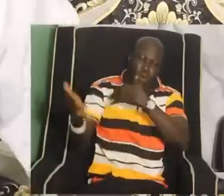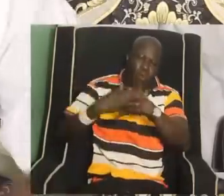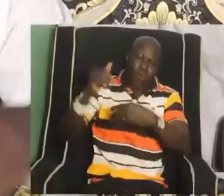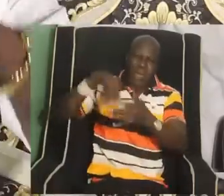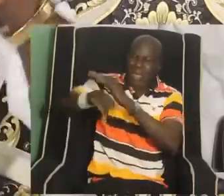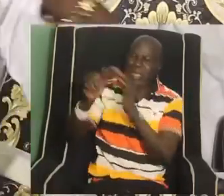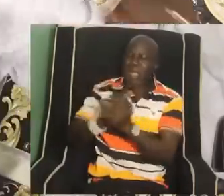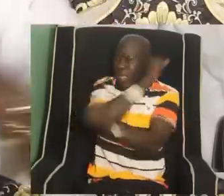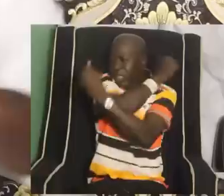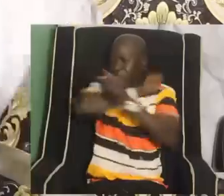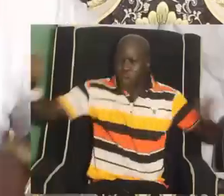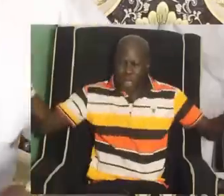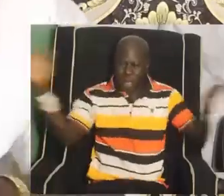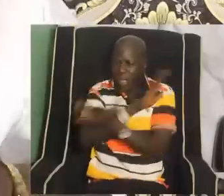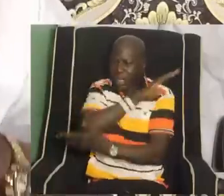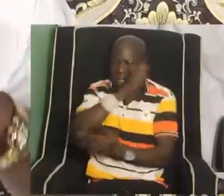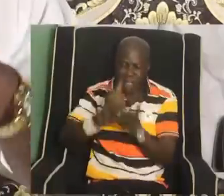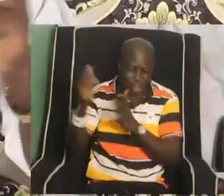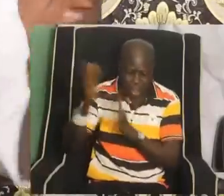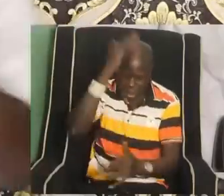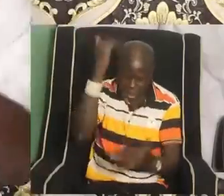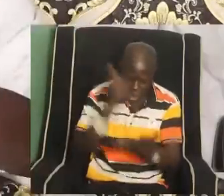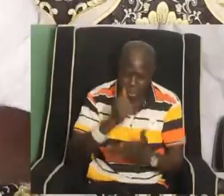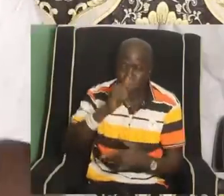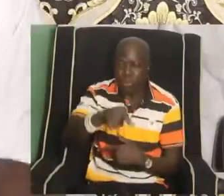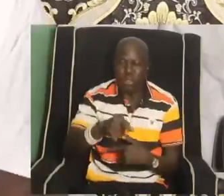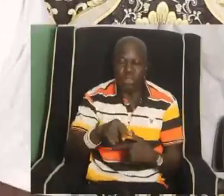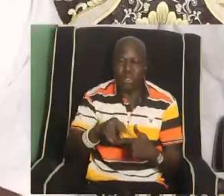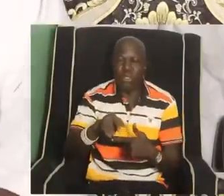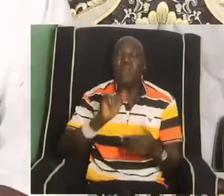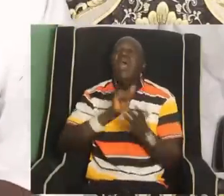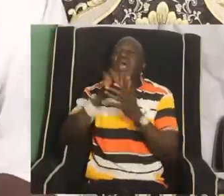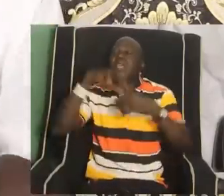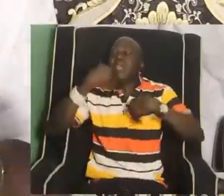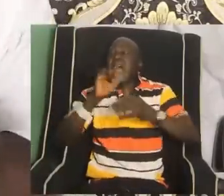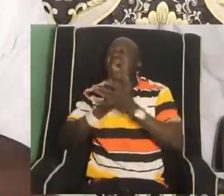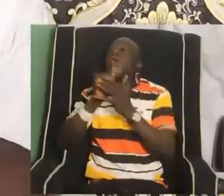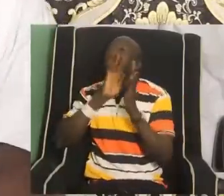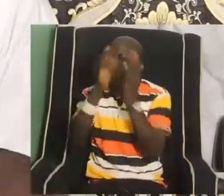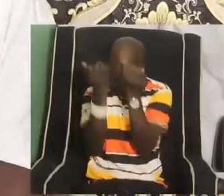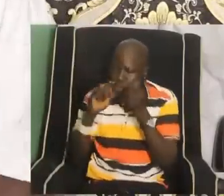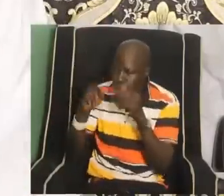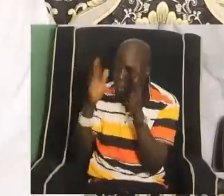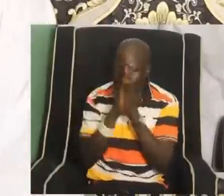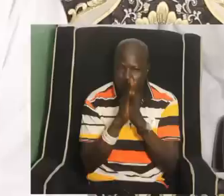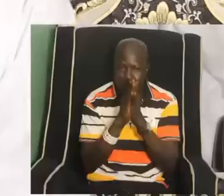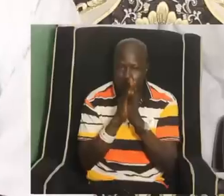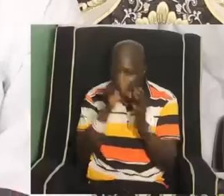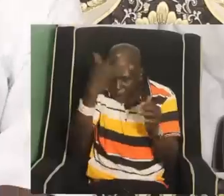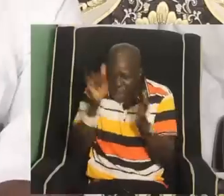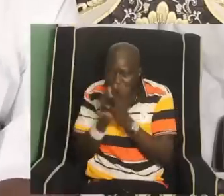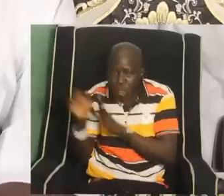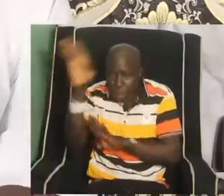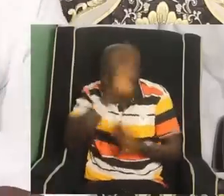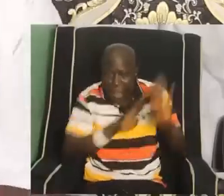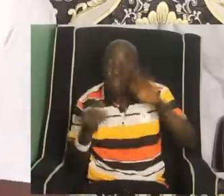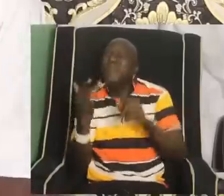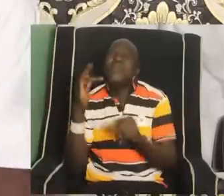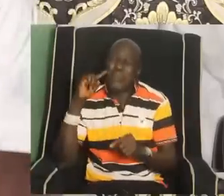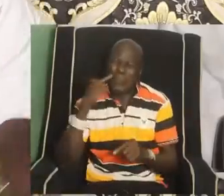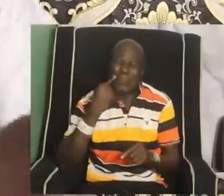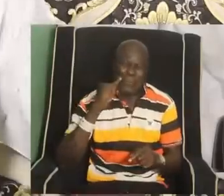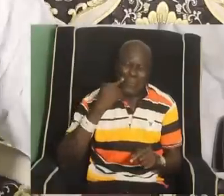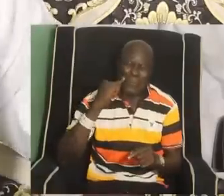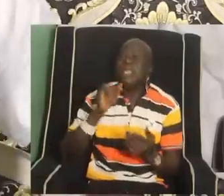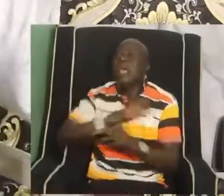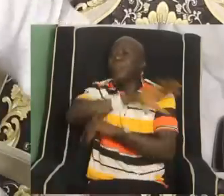back. Ogun yẹn ṣàlàyé. That battle conquer in your life. Màá fẹ́ kọ́ gbàdúrà kan. I want you to pray. Torí ogun èèyàn kí kọ́rọ̀ ni. Because of that